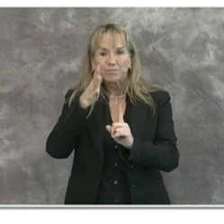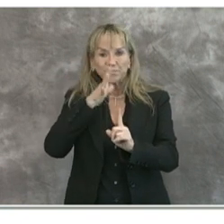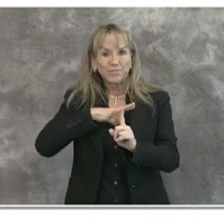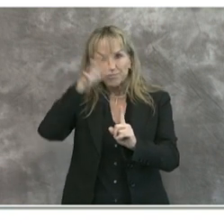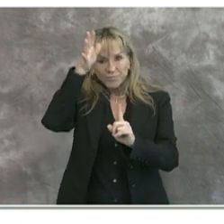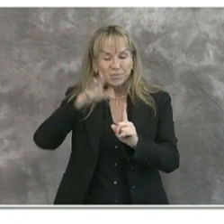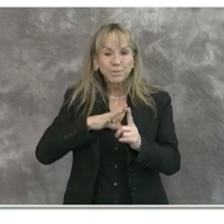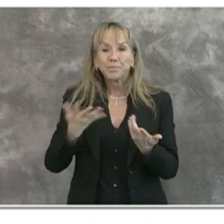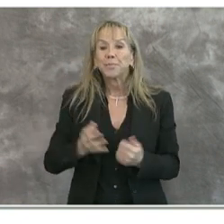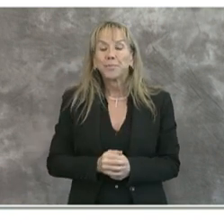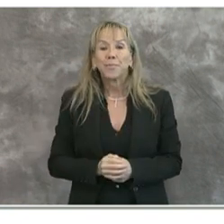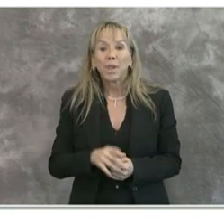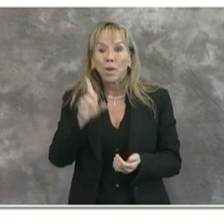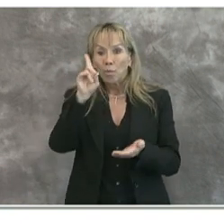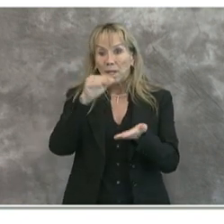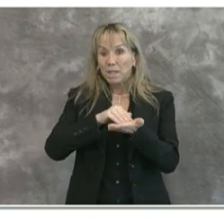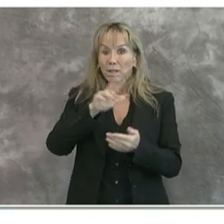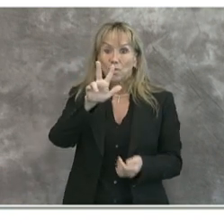provided.